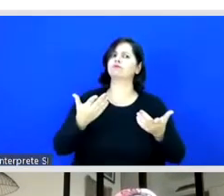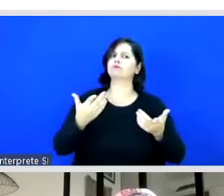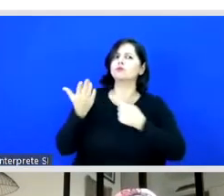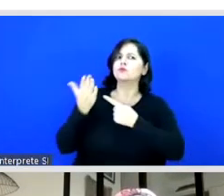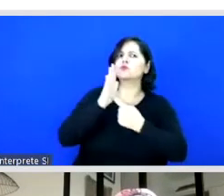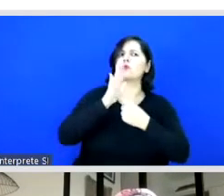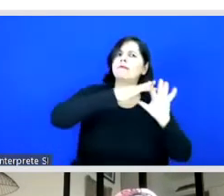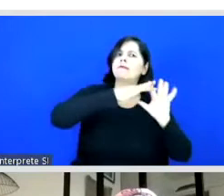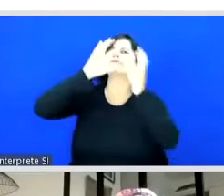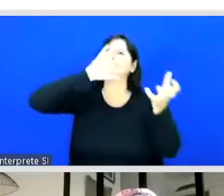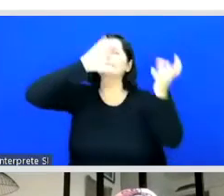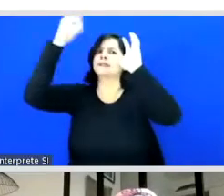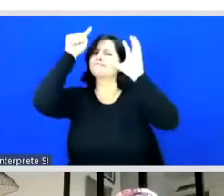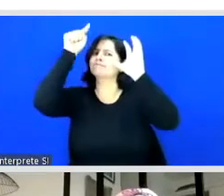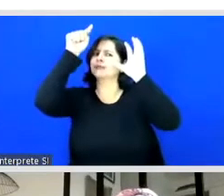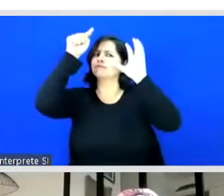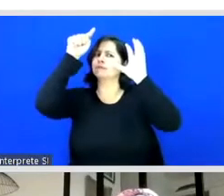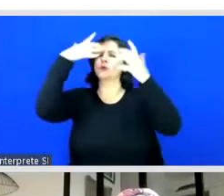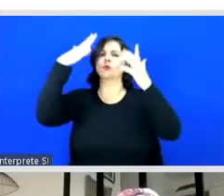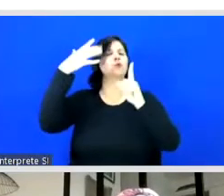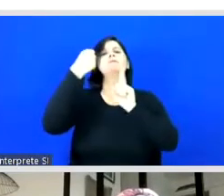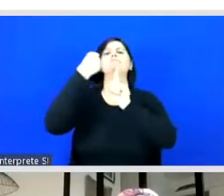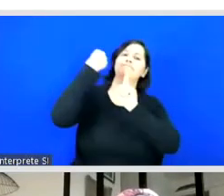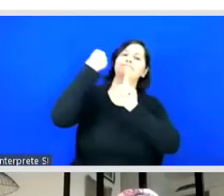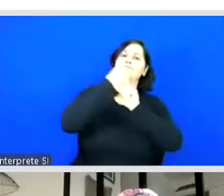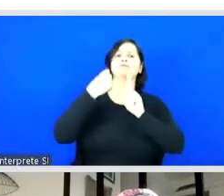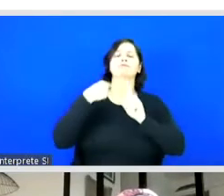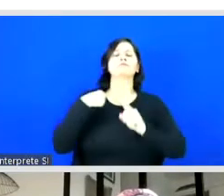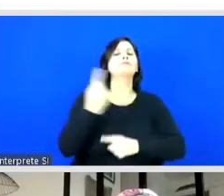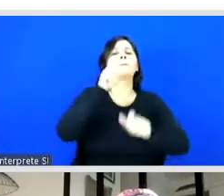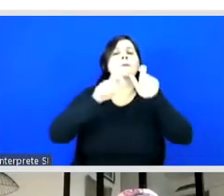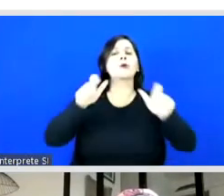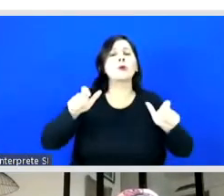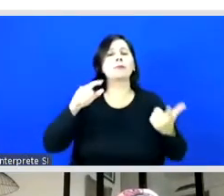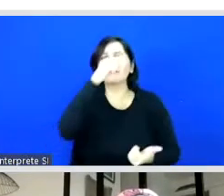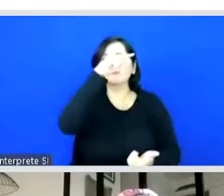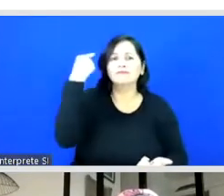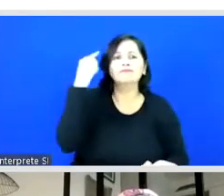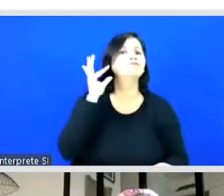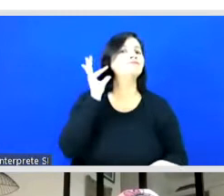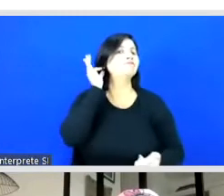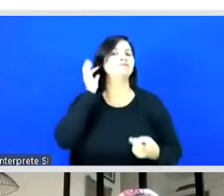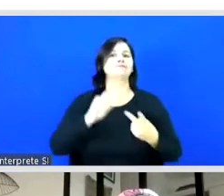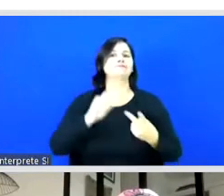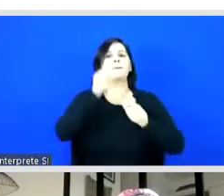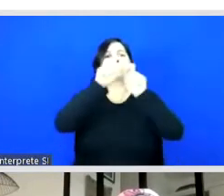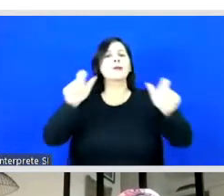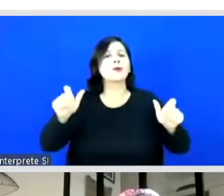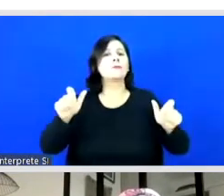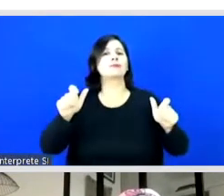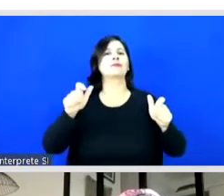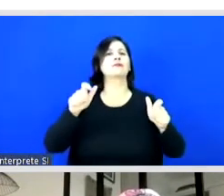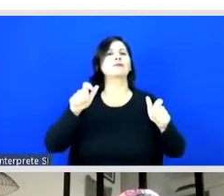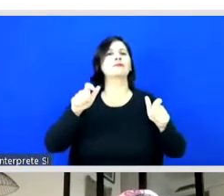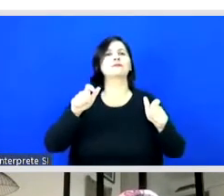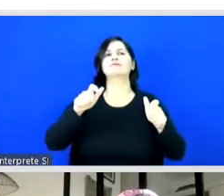injustice, the gender injustice, the poverty injustice, the injustice for people who are marginalized, people with disability. And it's through that